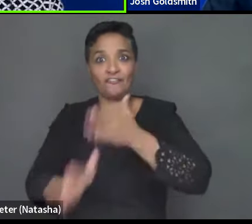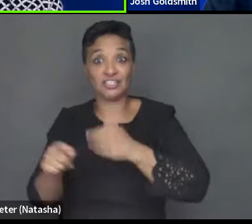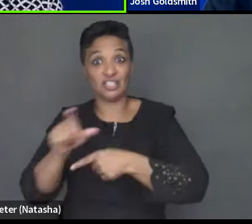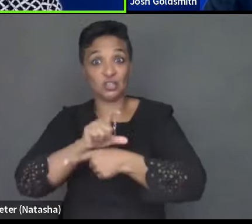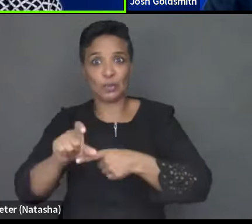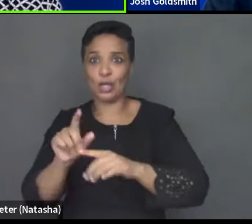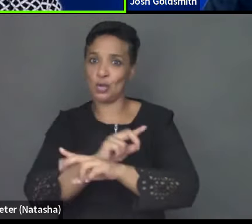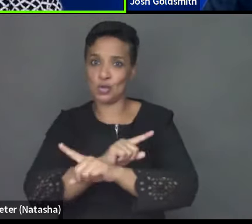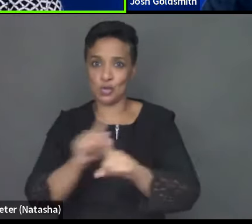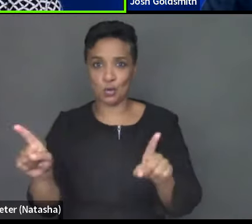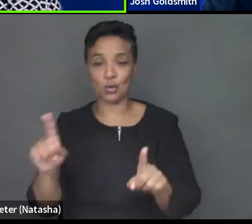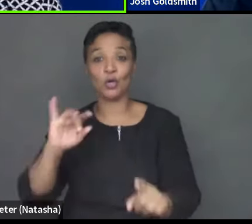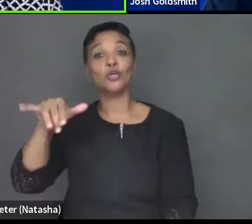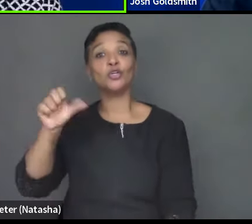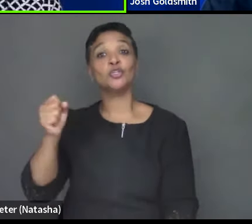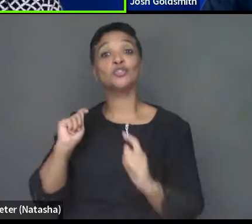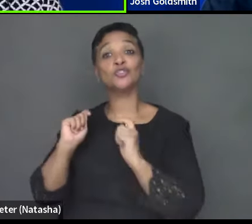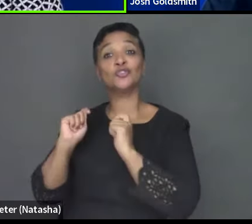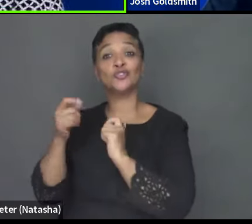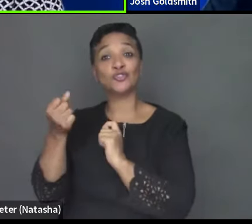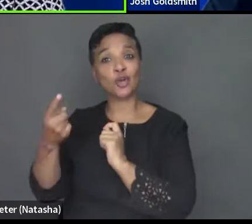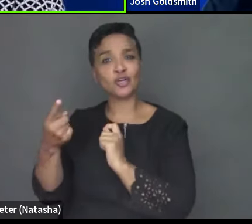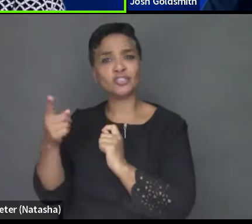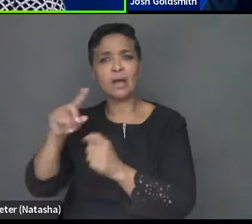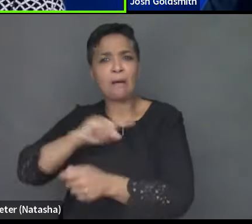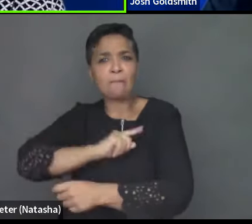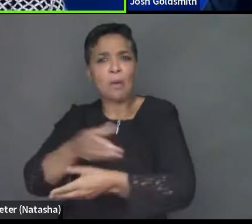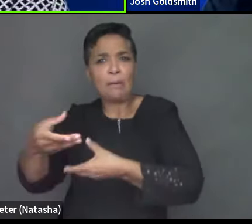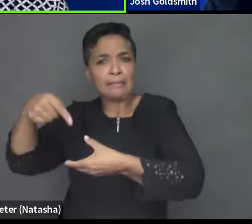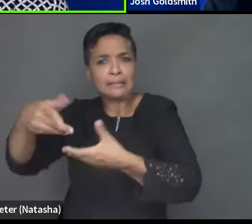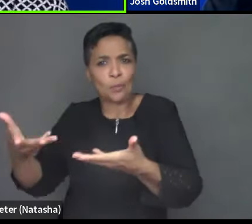So Josh, what is the Power Pack? How can people get